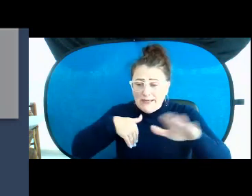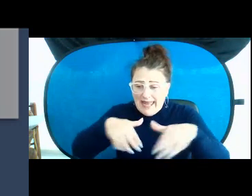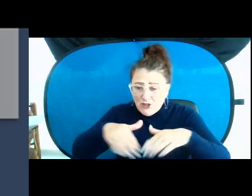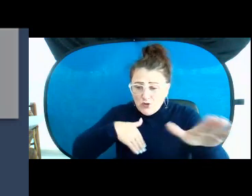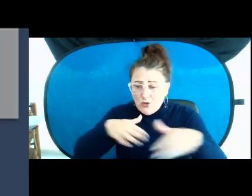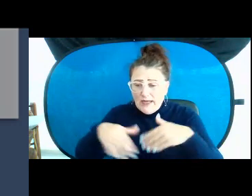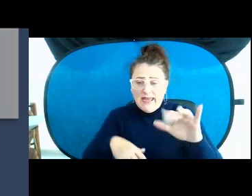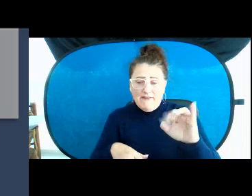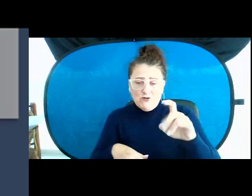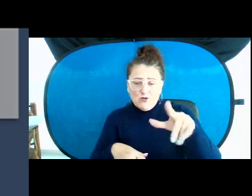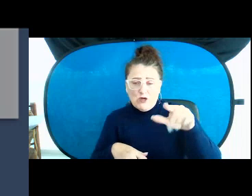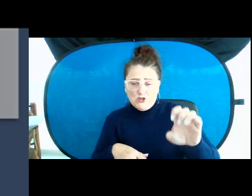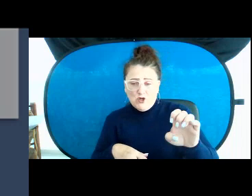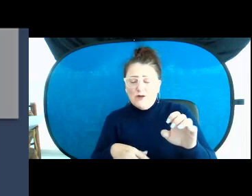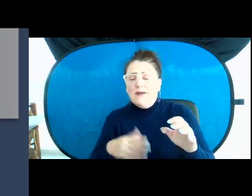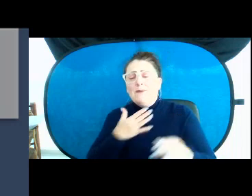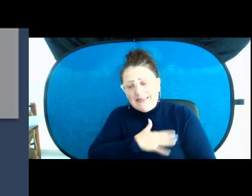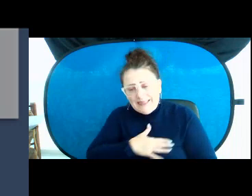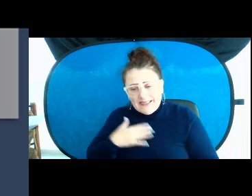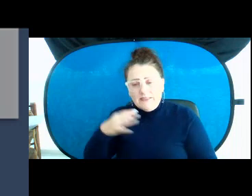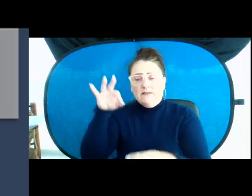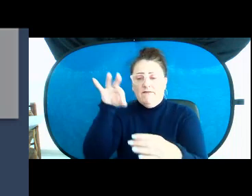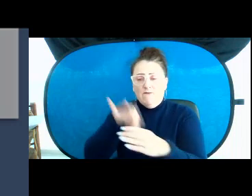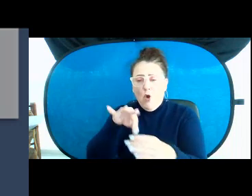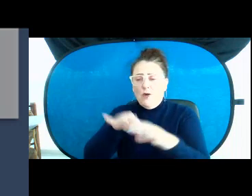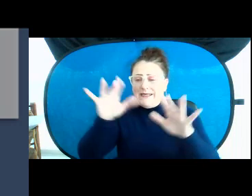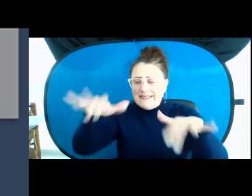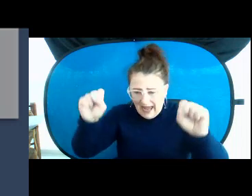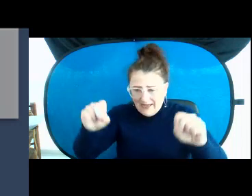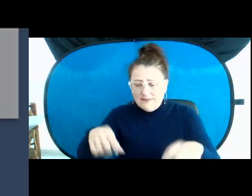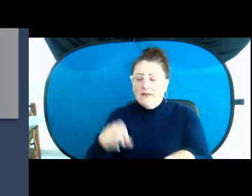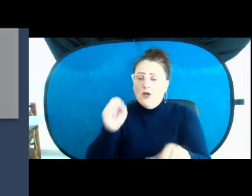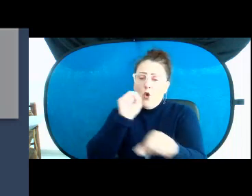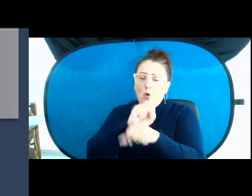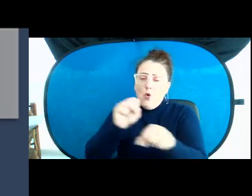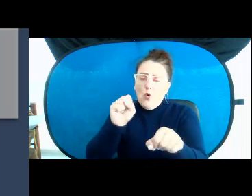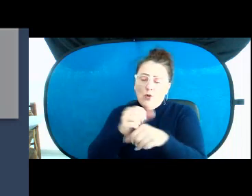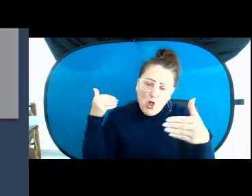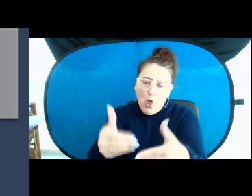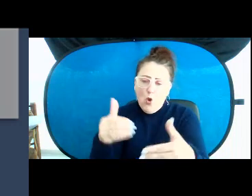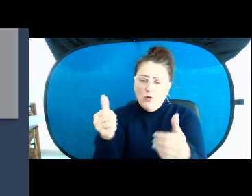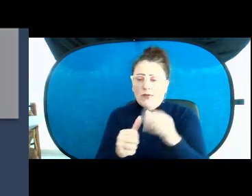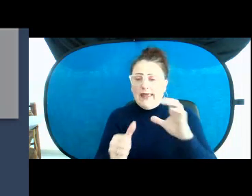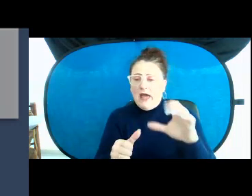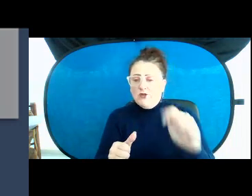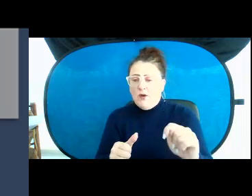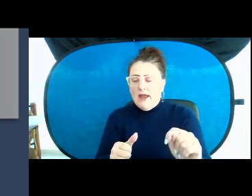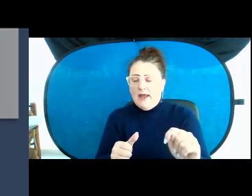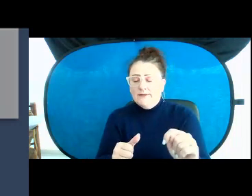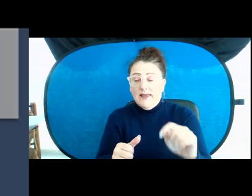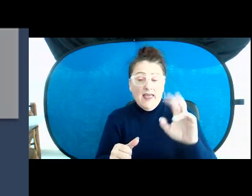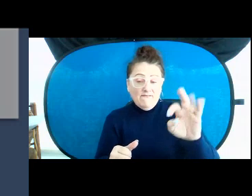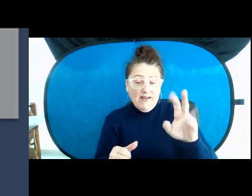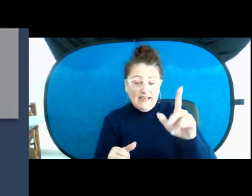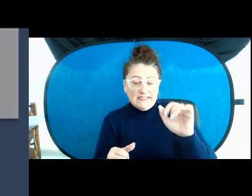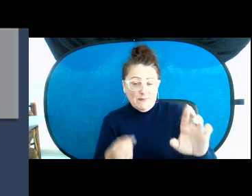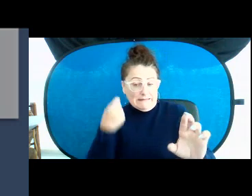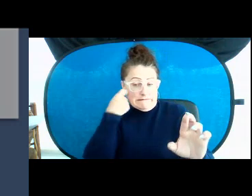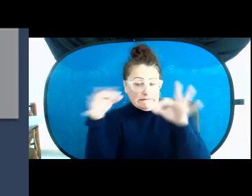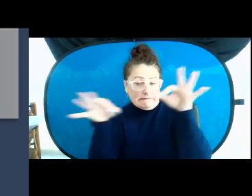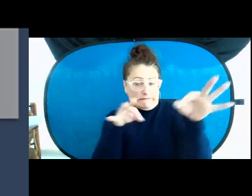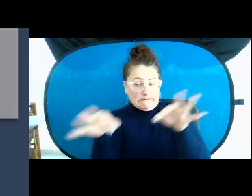infrastructure. I urge you to vote yes. We've been working very closely with Caltrans, as the Vice Mayor indicated, for more